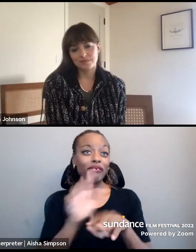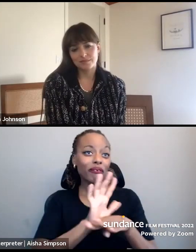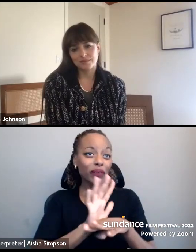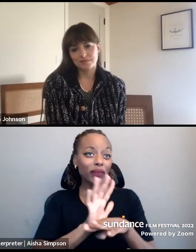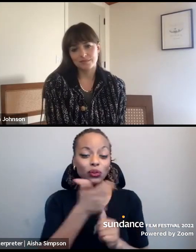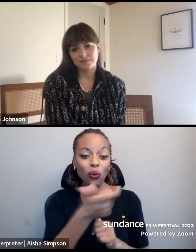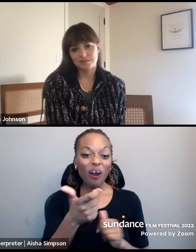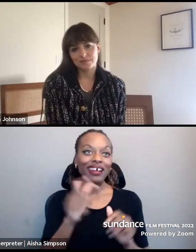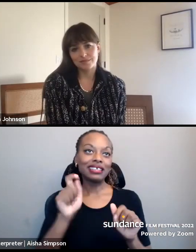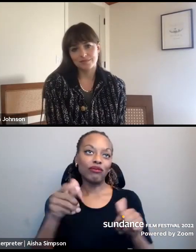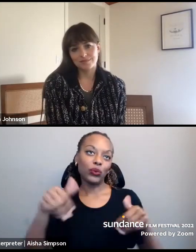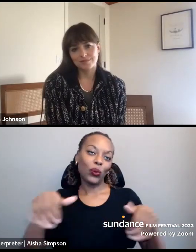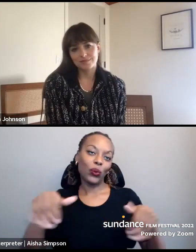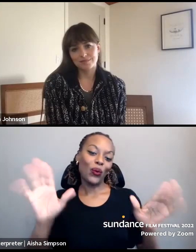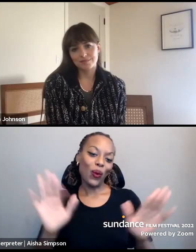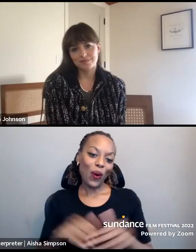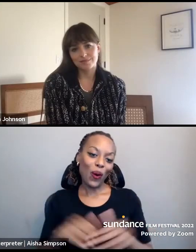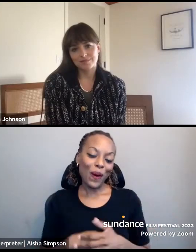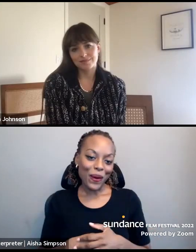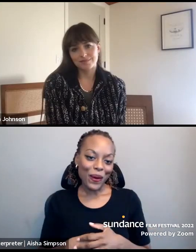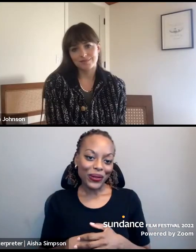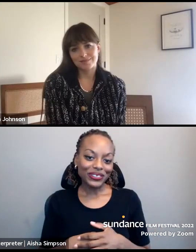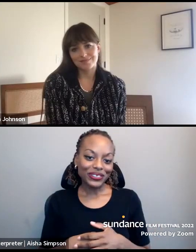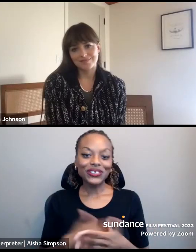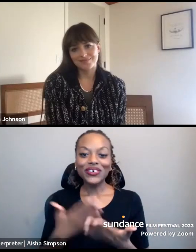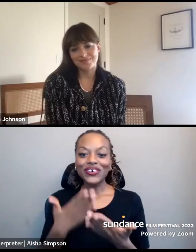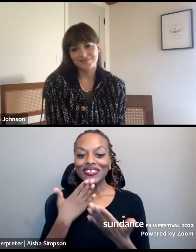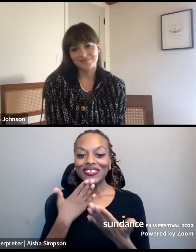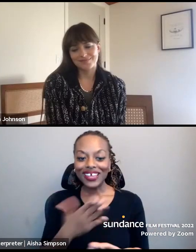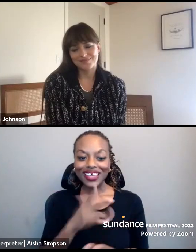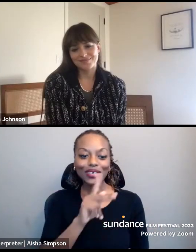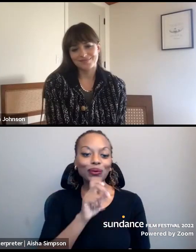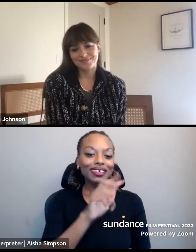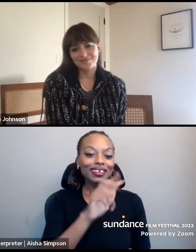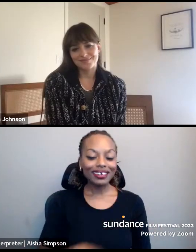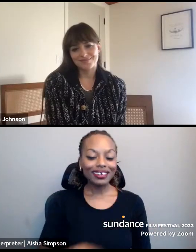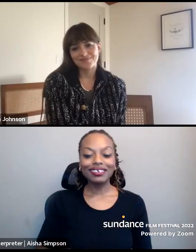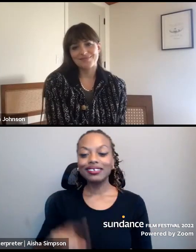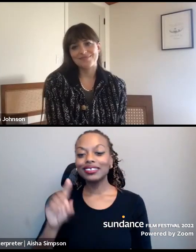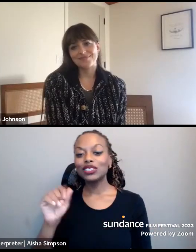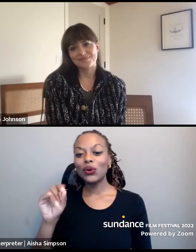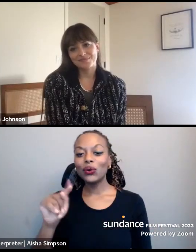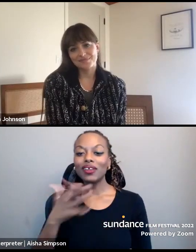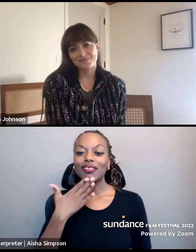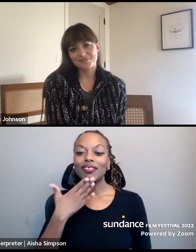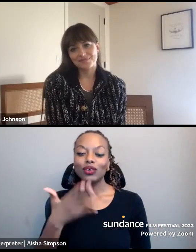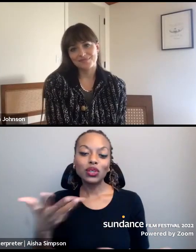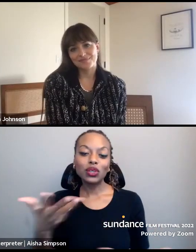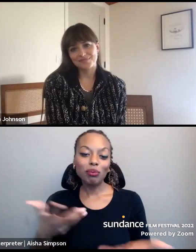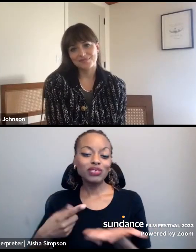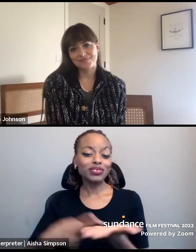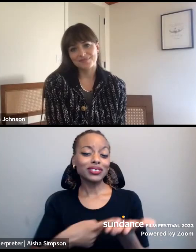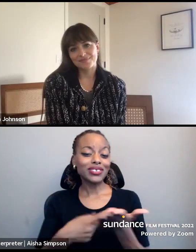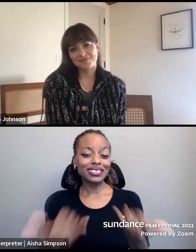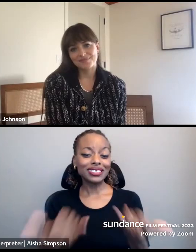I gotta let you both go. So Dakota, Keke, thank you both so much for talking with me today. And congratulations again on